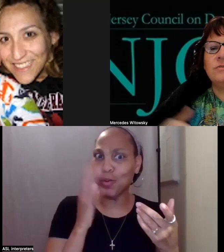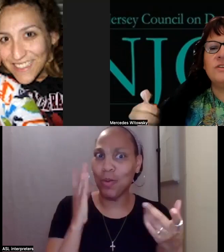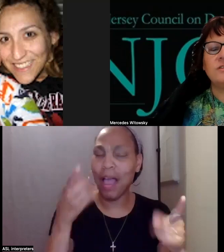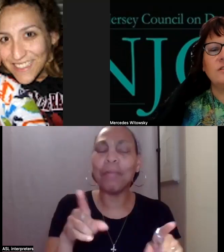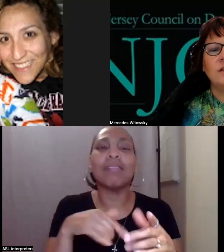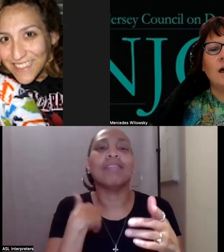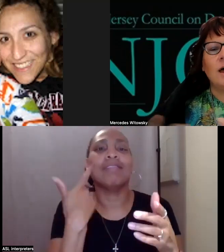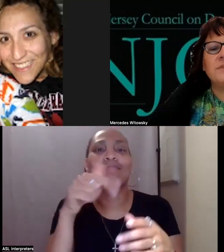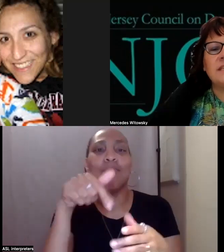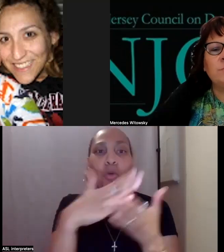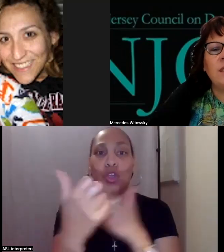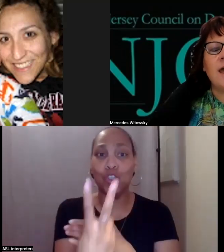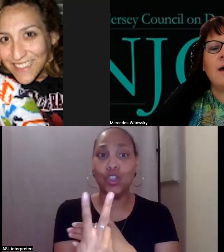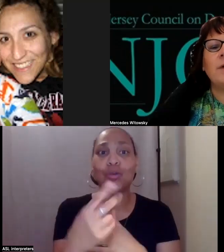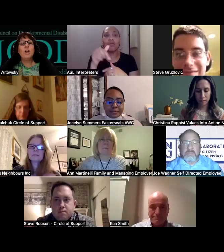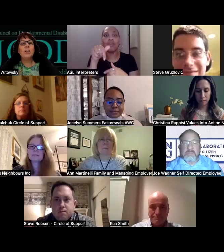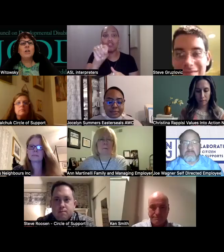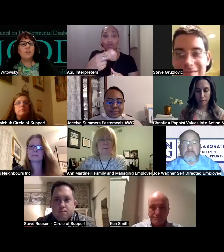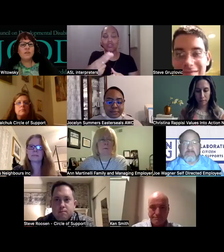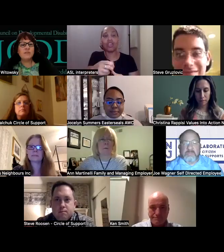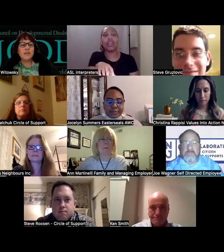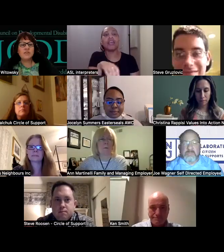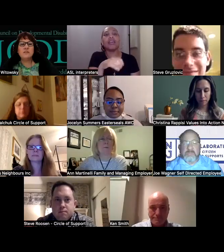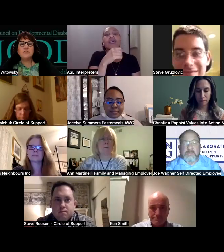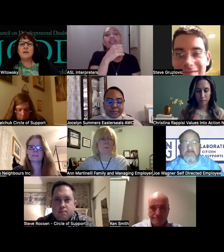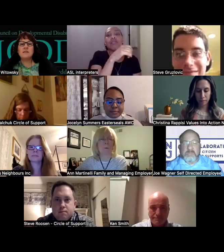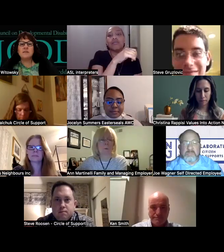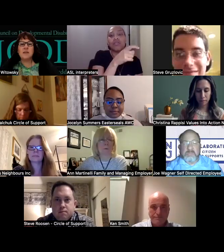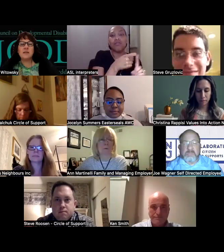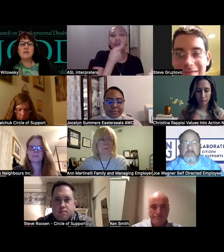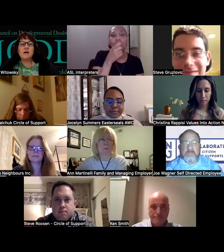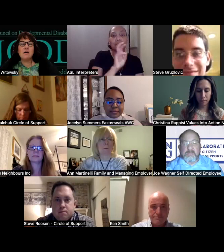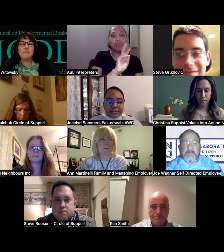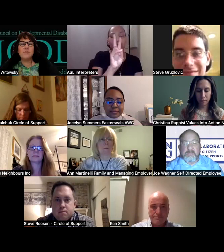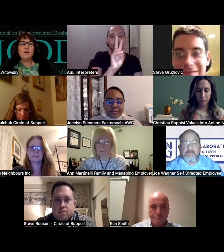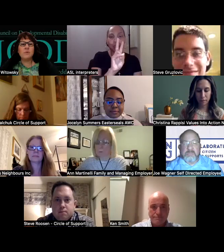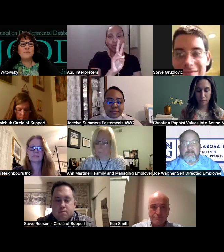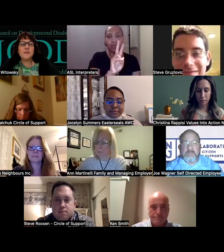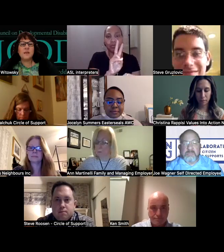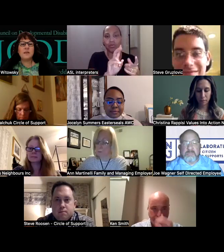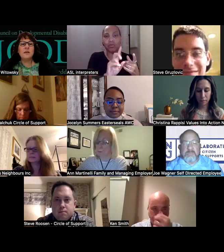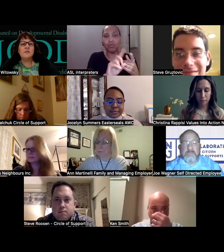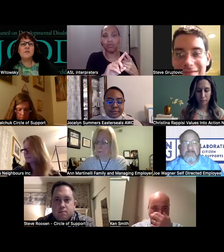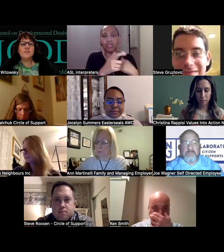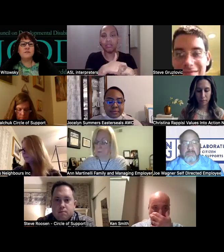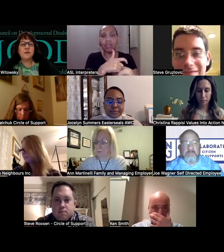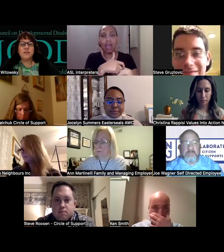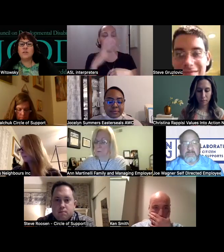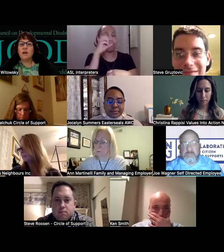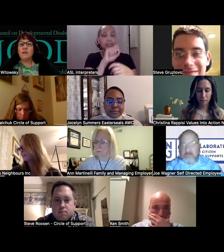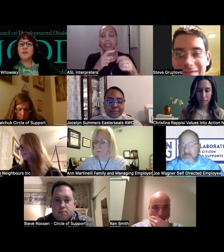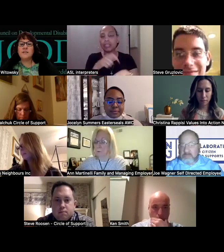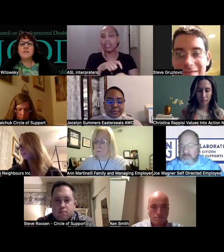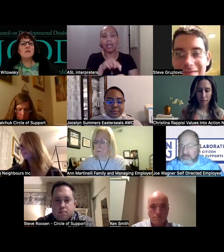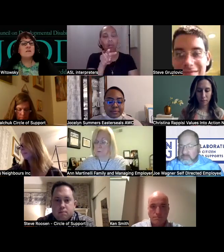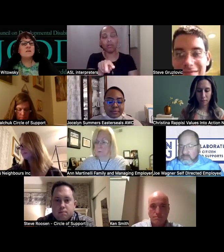noon to 6 p.m. Look at those sessions at the site, on the website for the Self-Direction